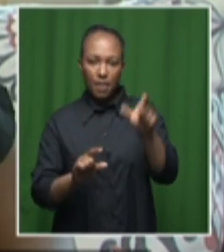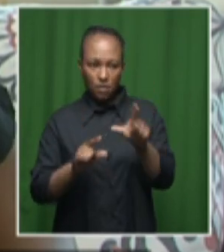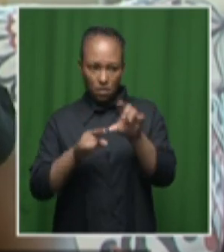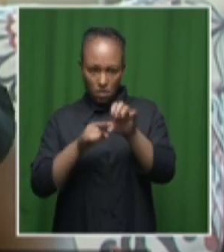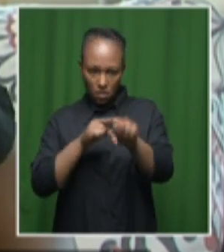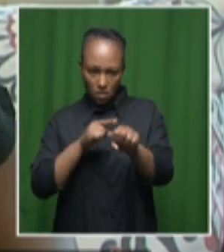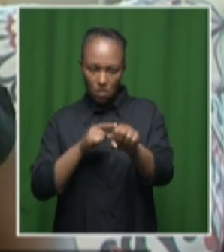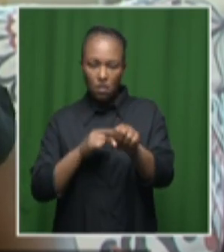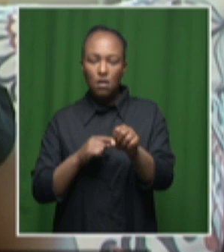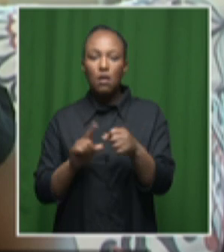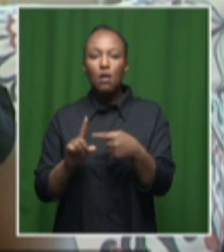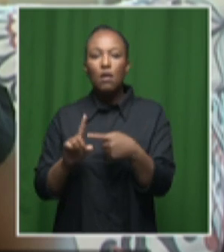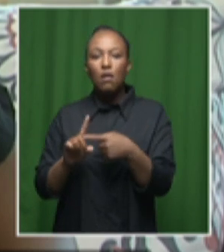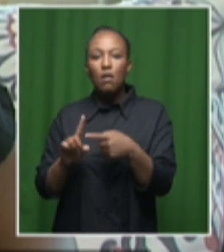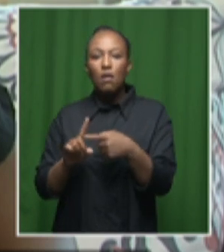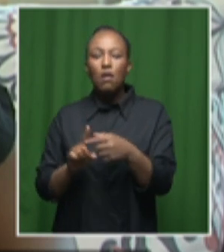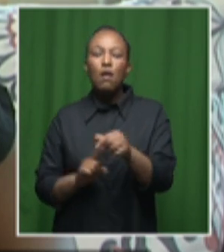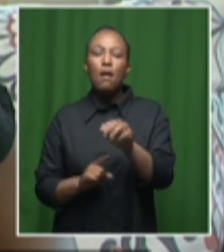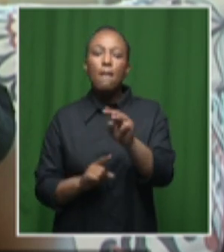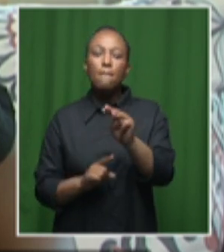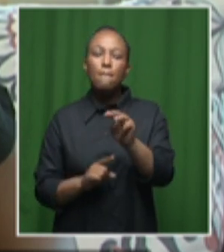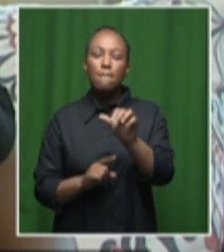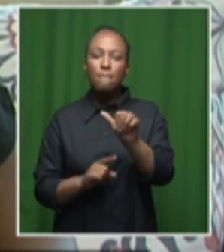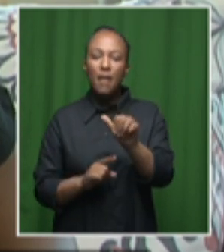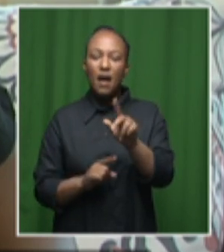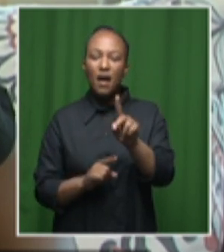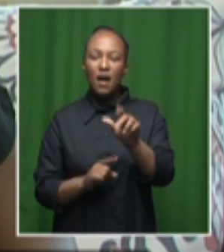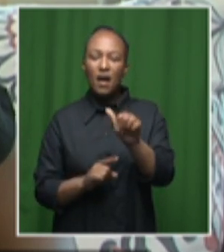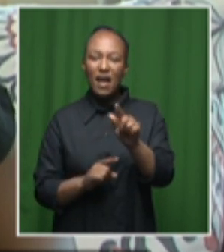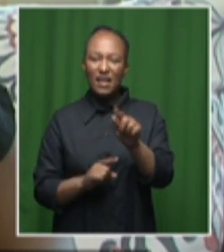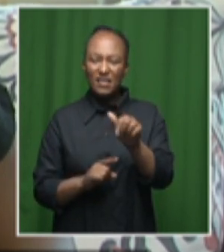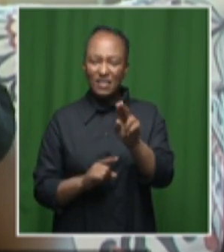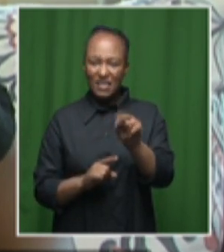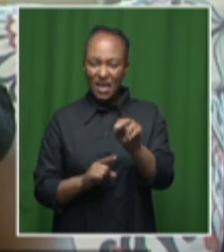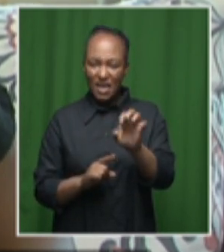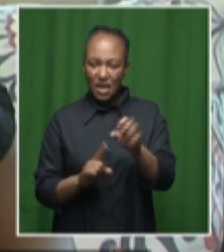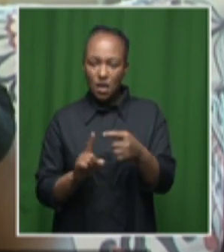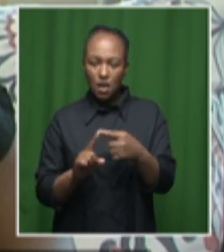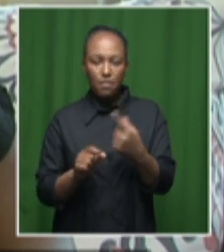brand was Scoop Makatini, which I'll always be thankful for.